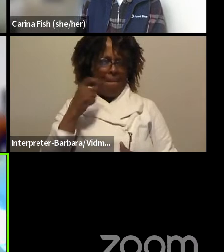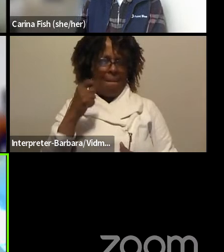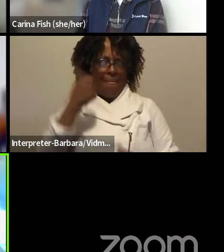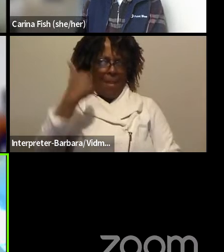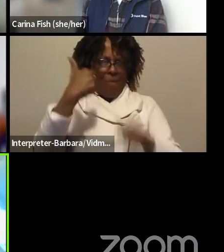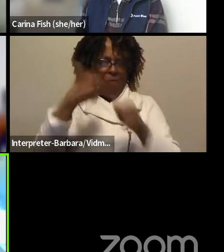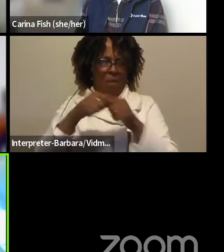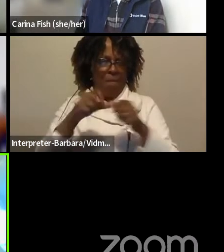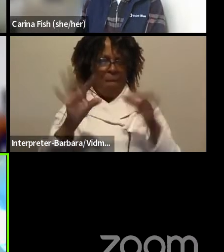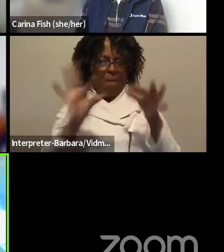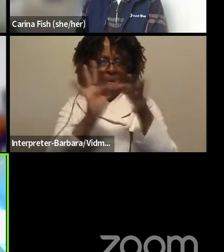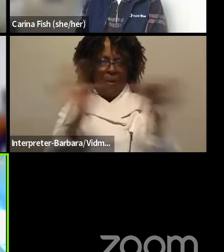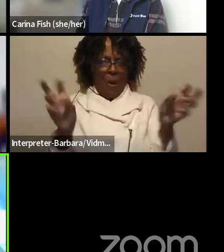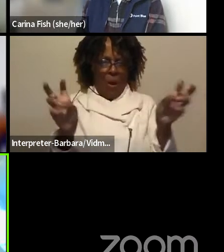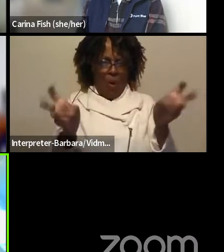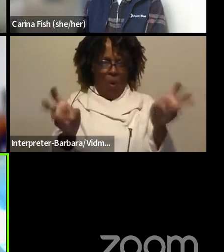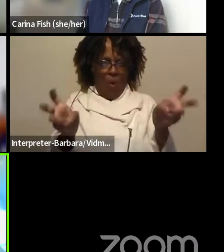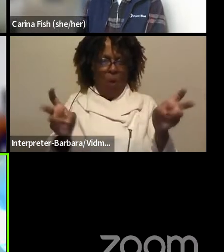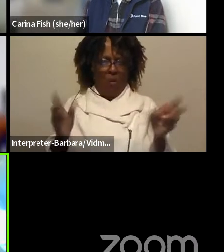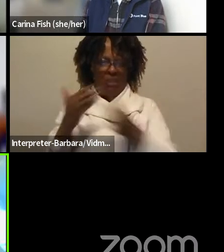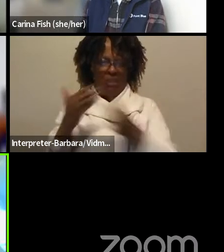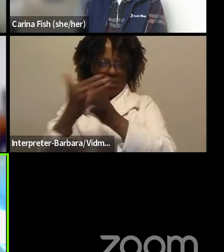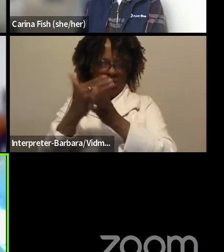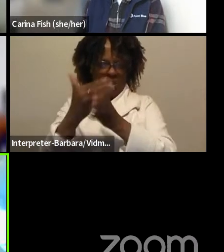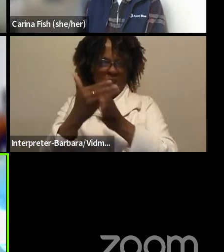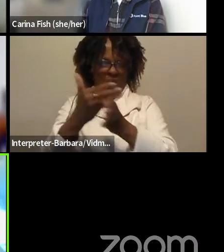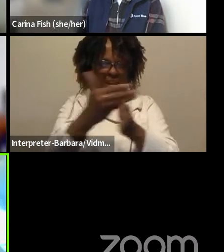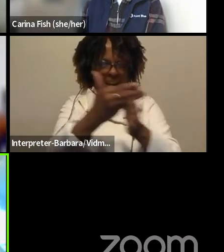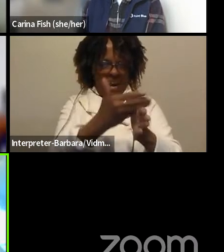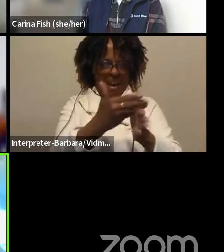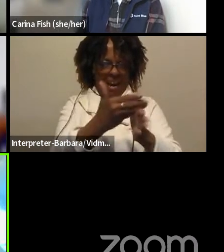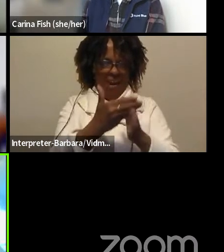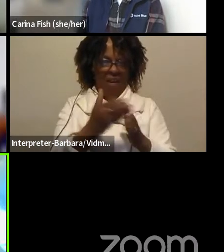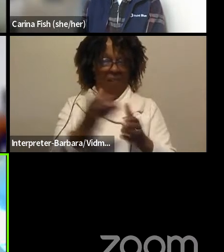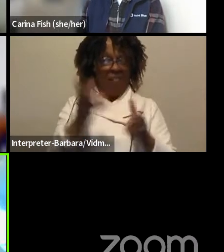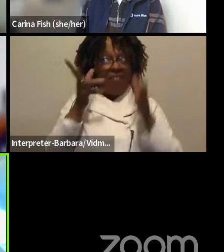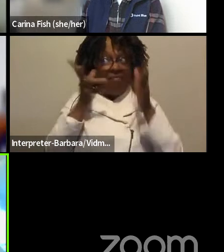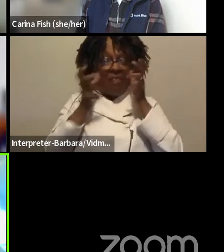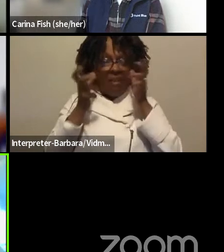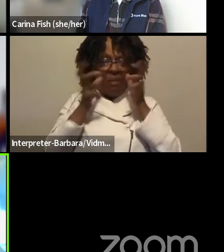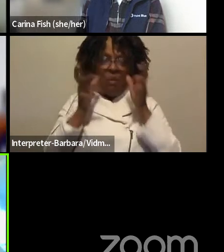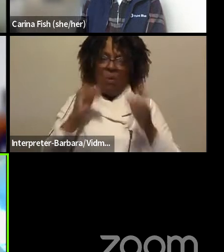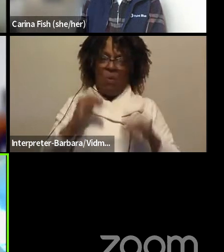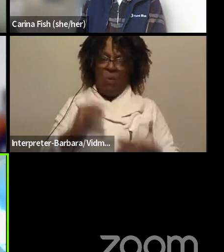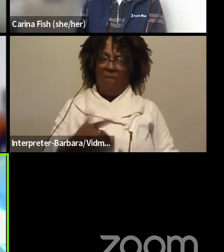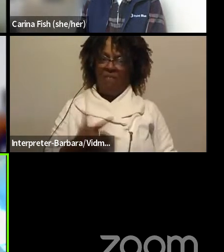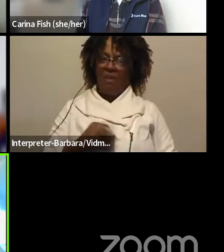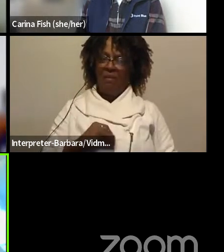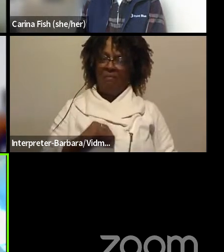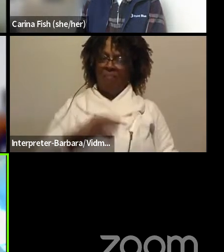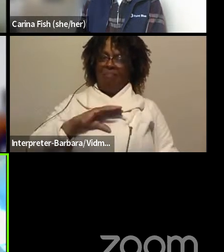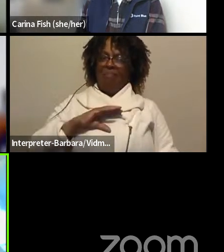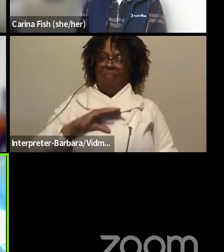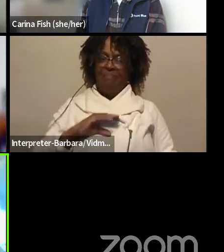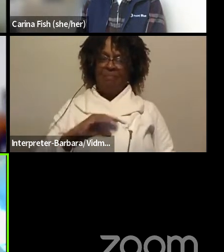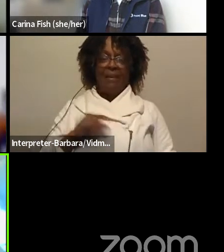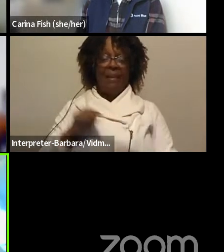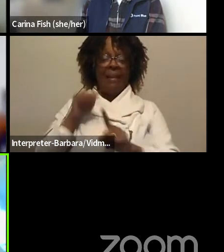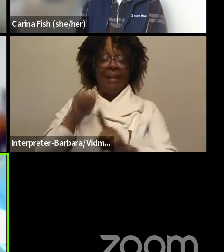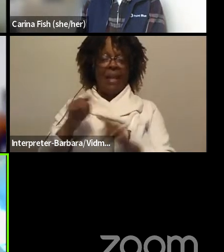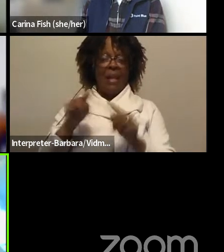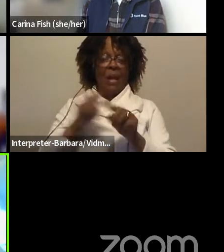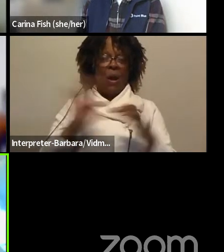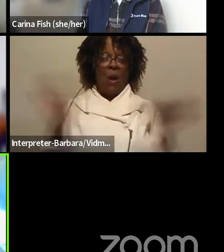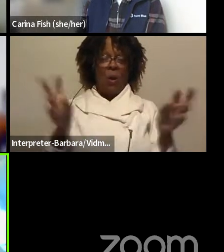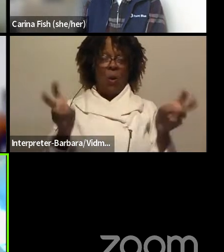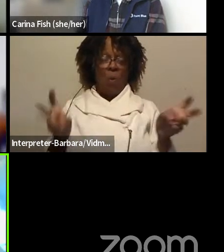of live by. I want to share this with you guys because I think you embodied this on the panel. It's by B.B. King. And it's the beautiful thing